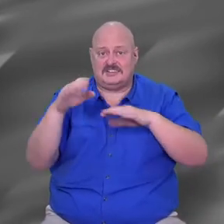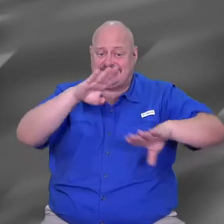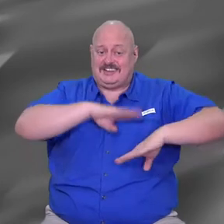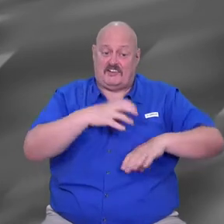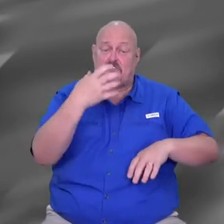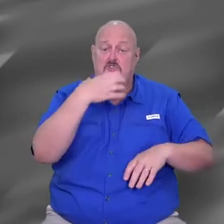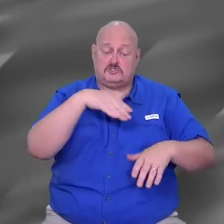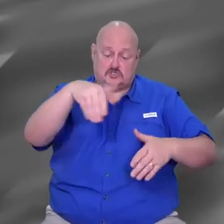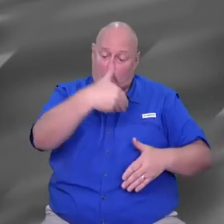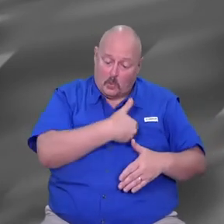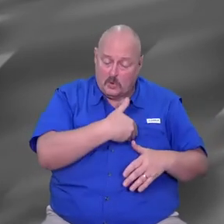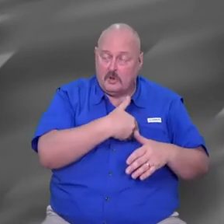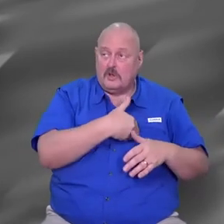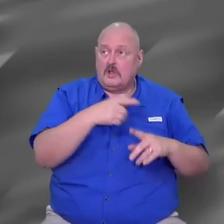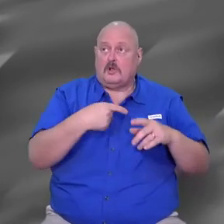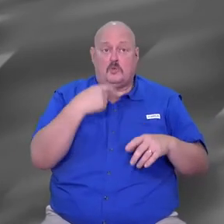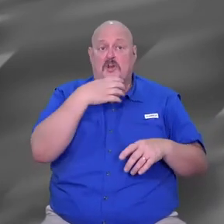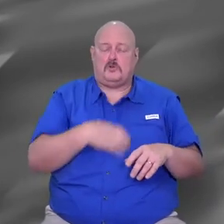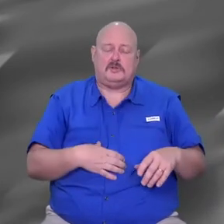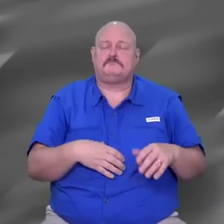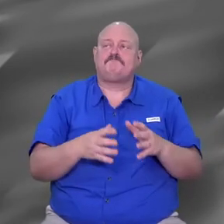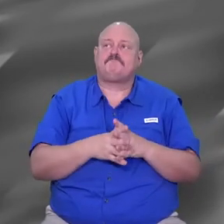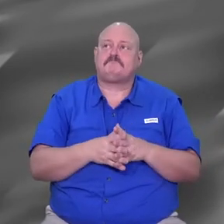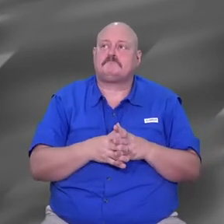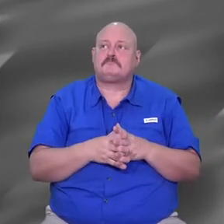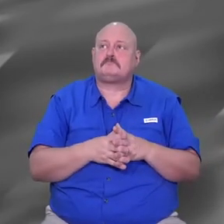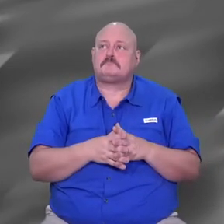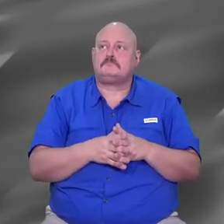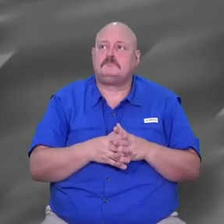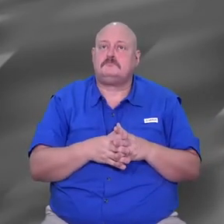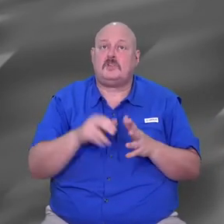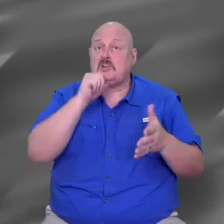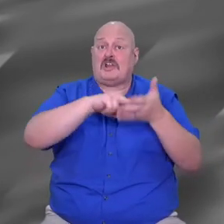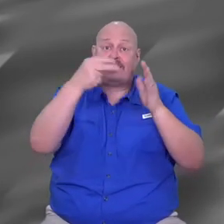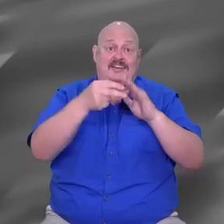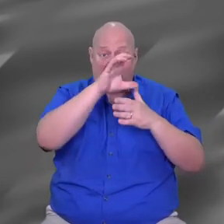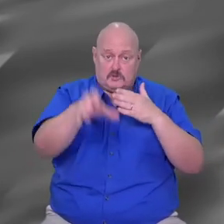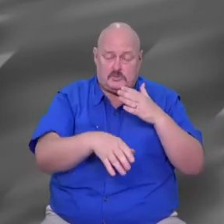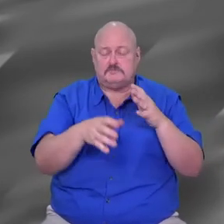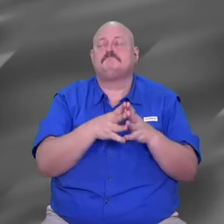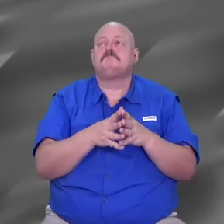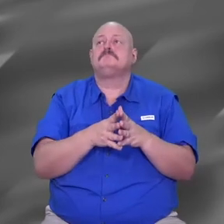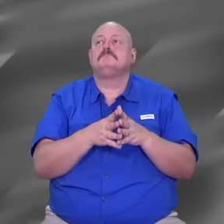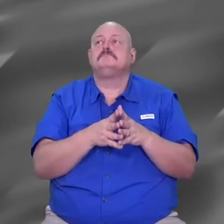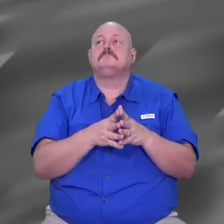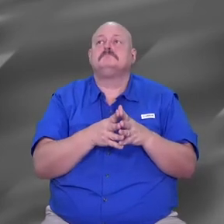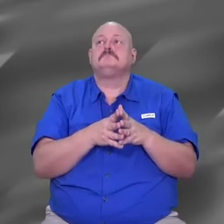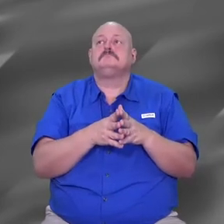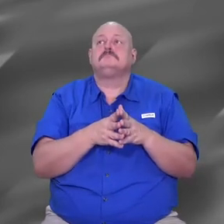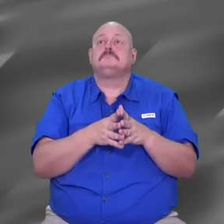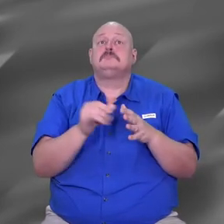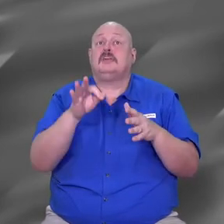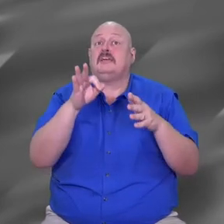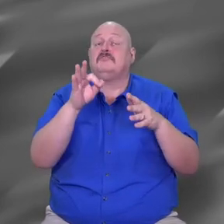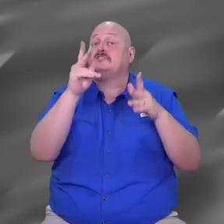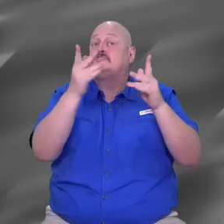his soul when he is hungry. The unintended consequences. If